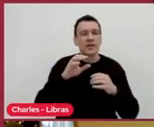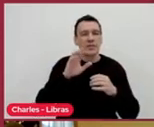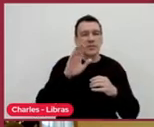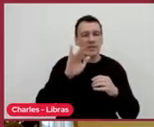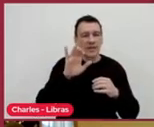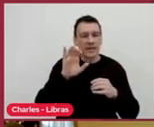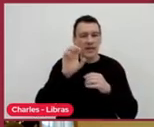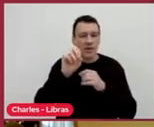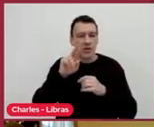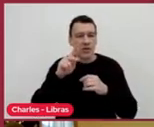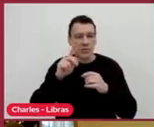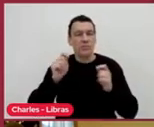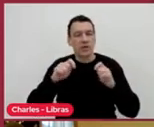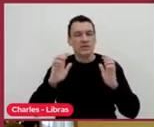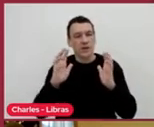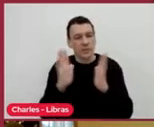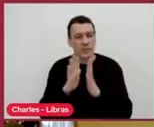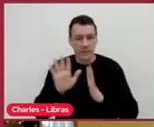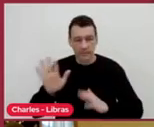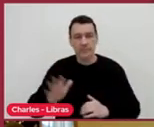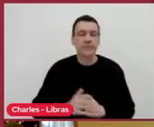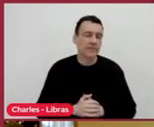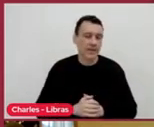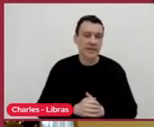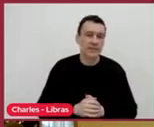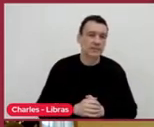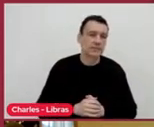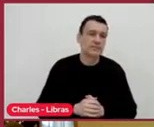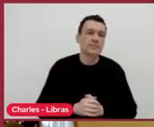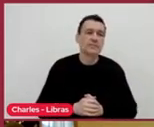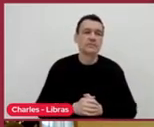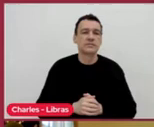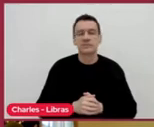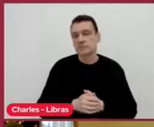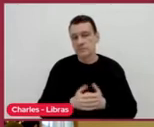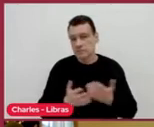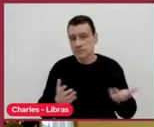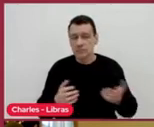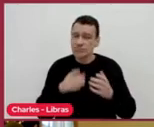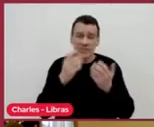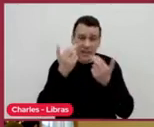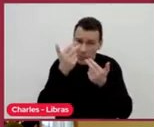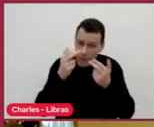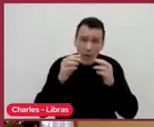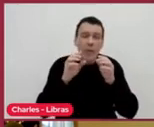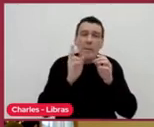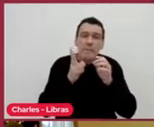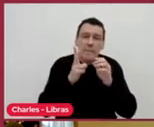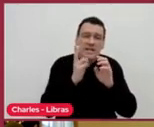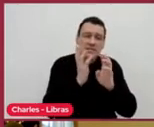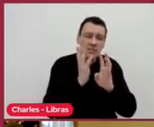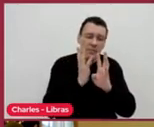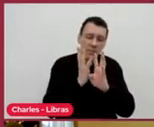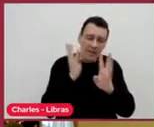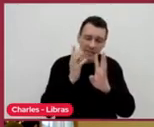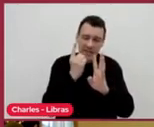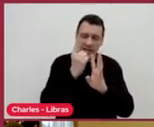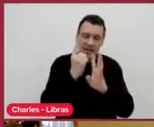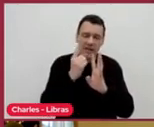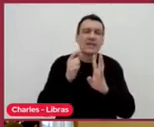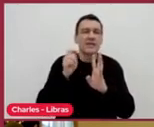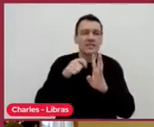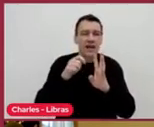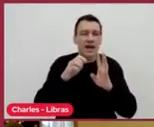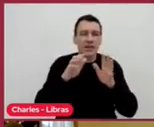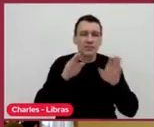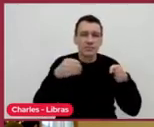also optimized. The B Corp line items probably would be exactly the same query, except that we will have to get some correlation ID